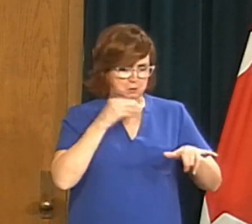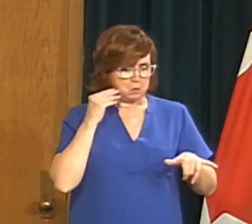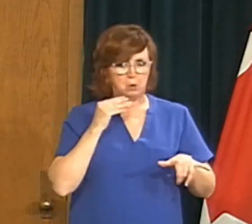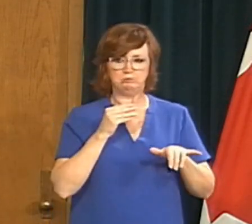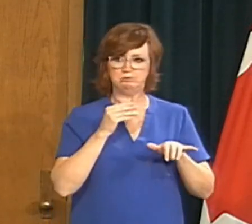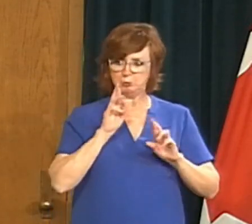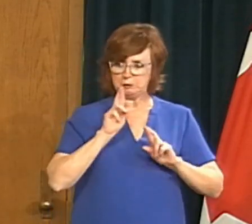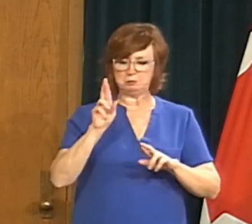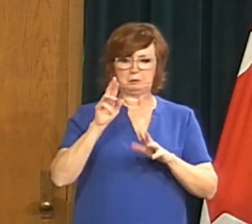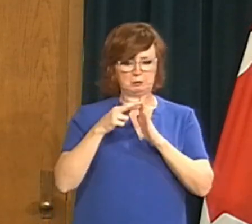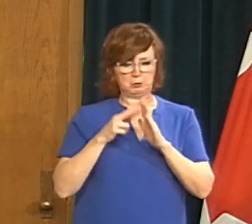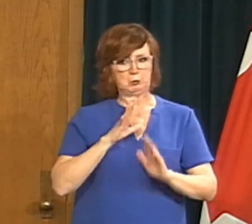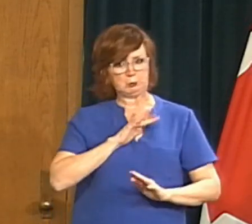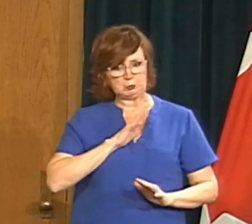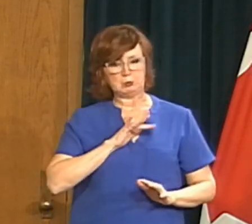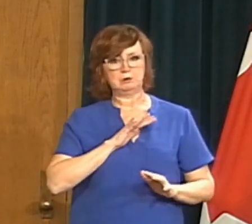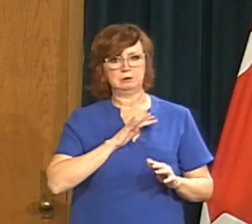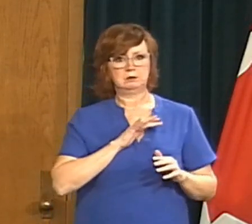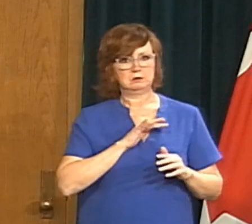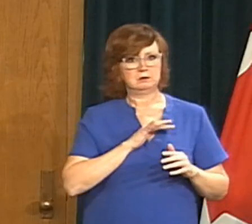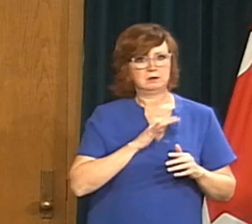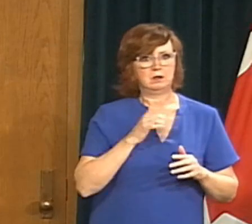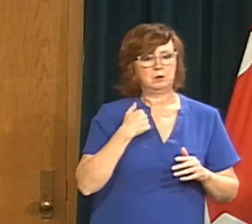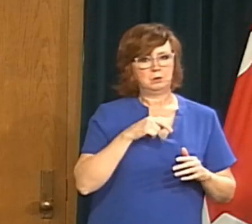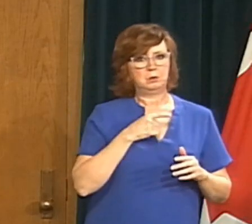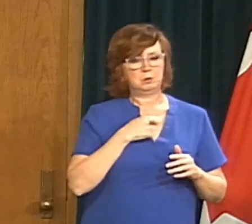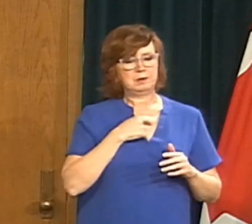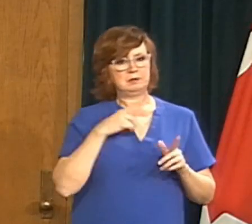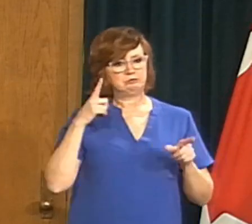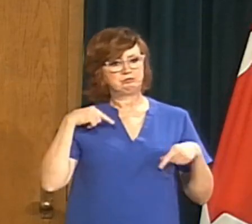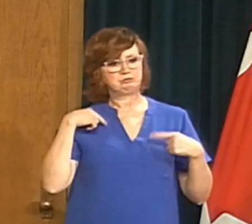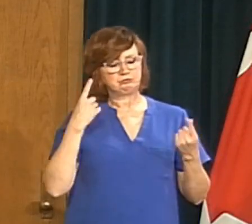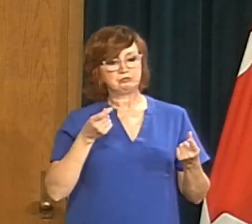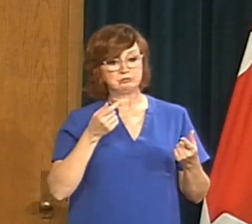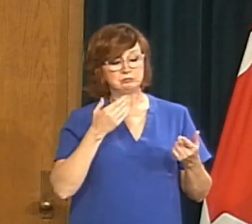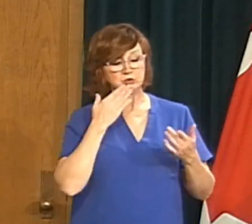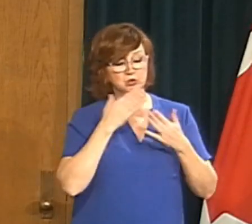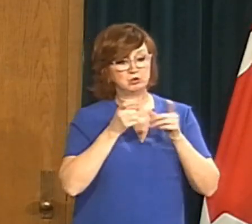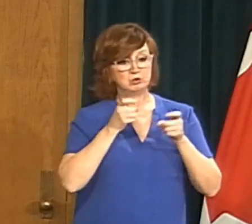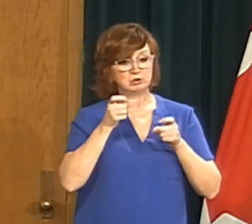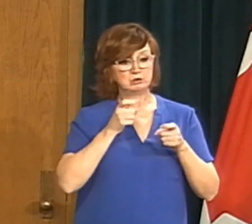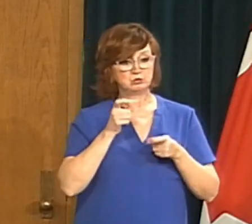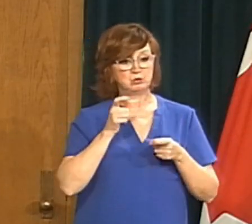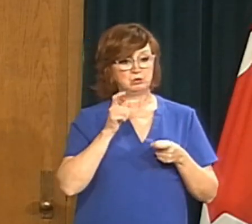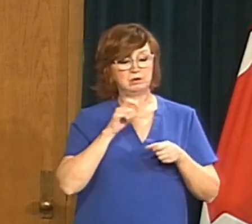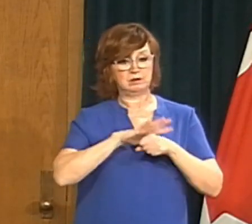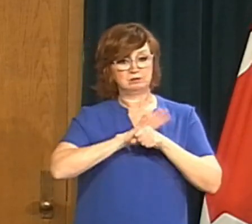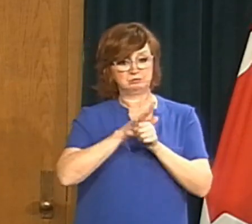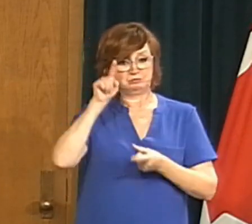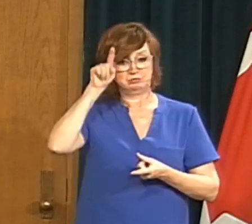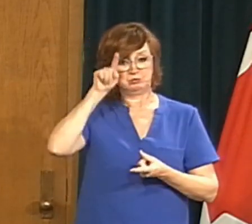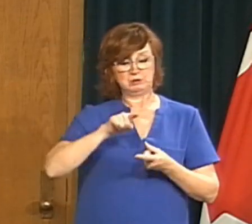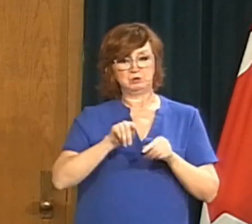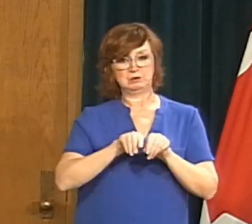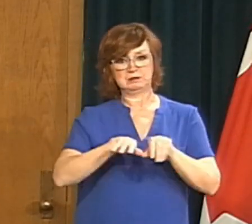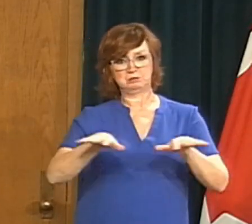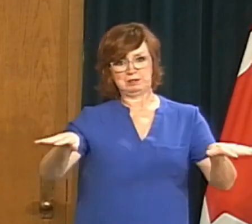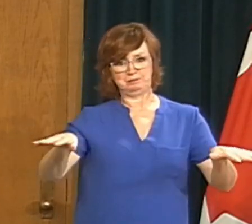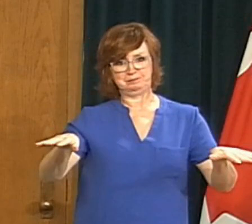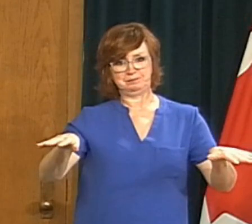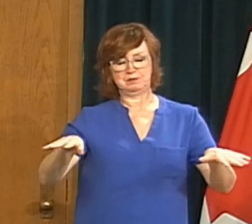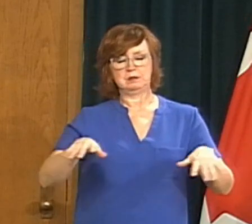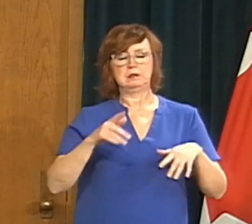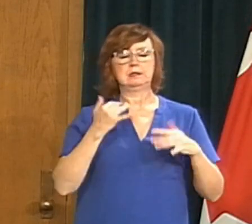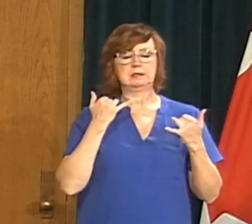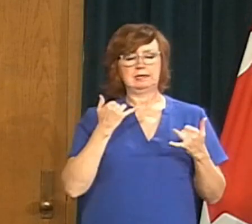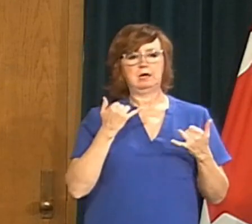out, we have in a great degree been able to get a handle on the spread of COVID-19. And we're hopeful that we'll be able to do so in the